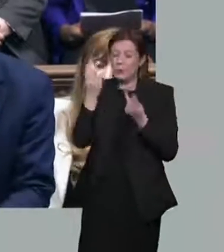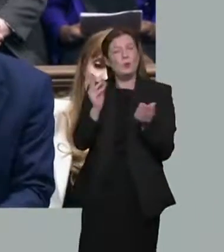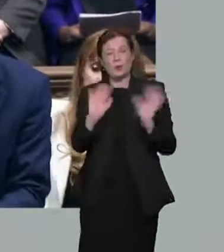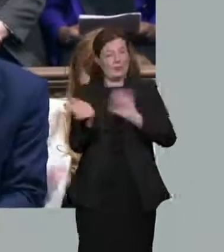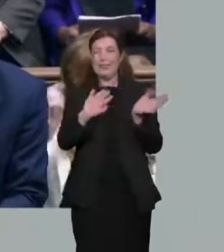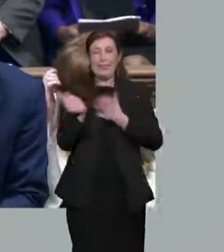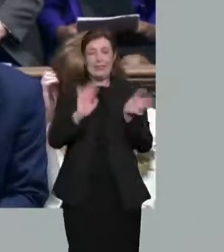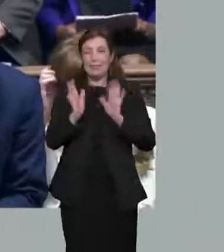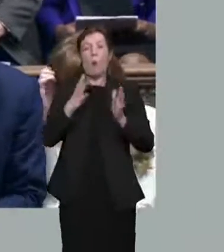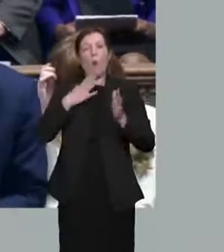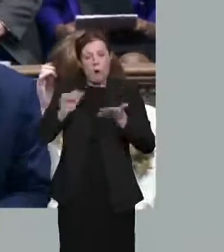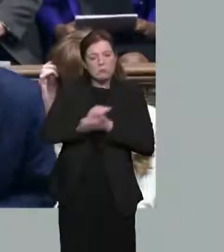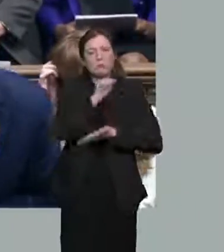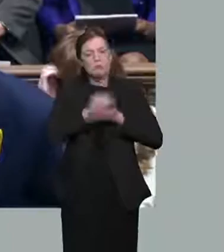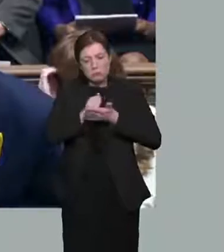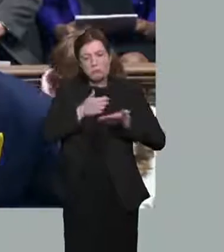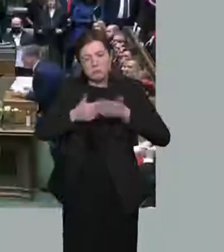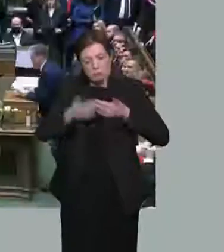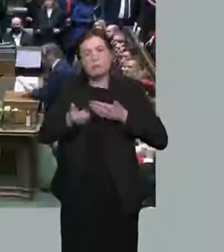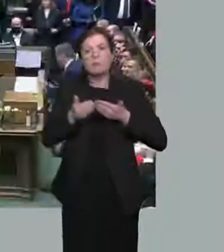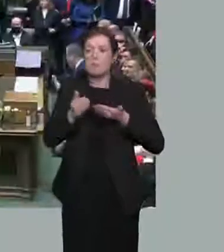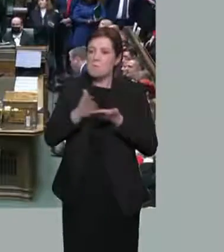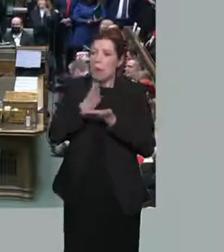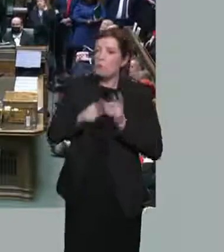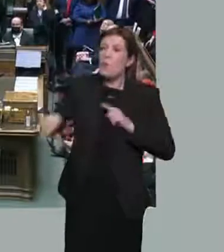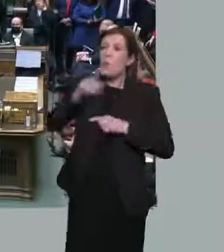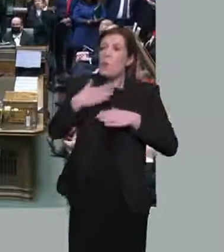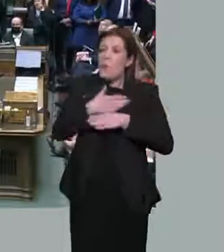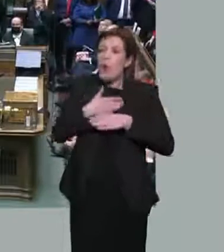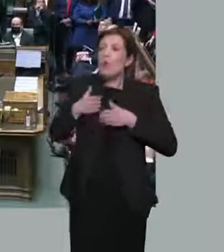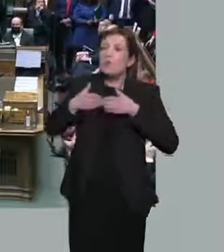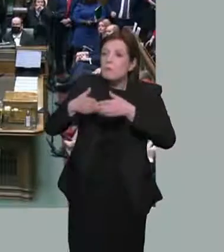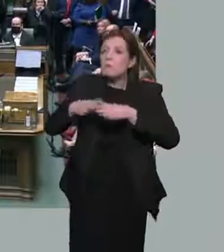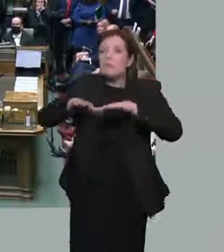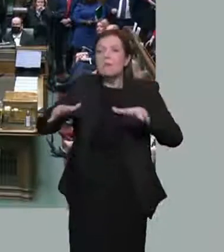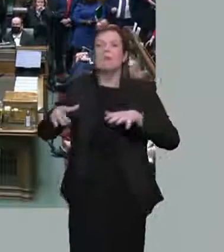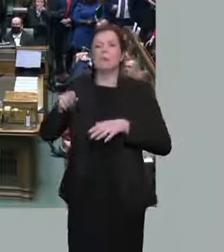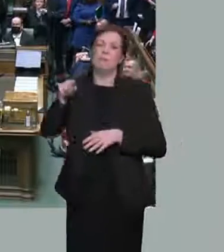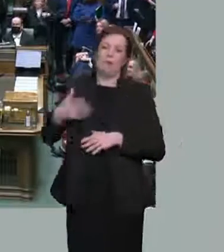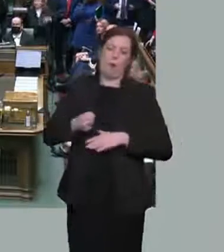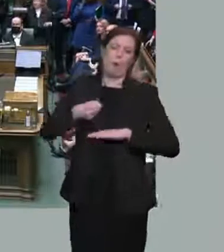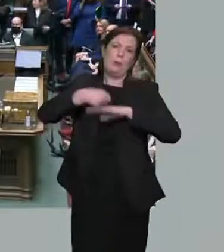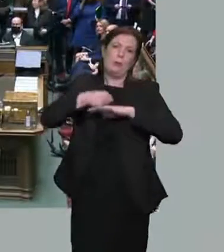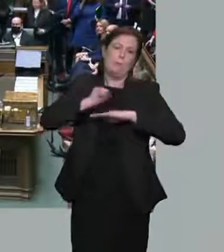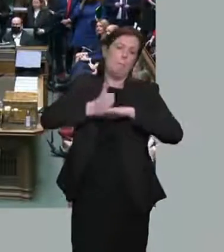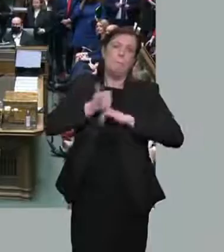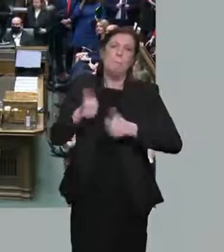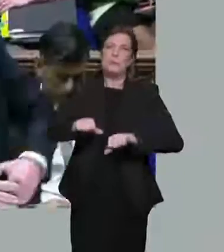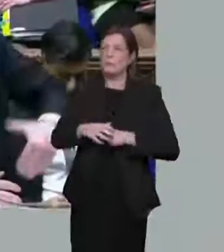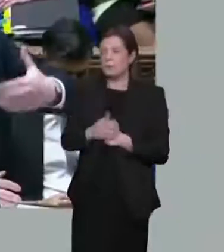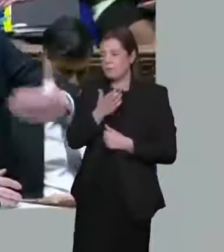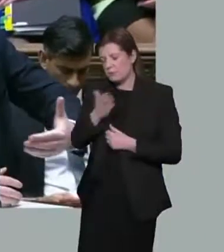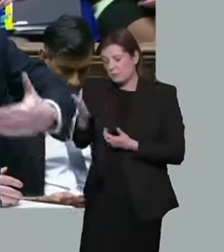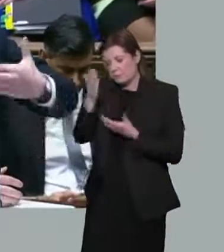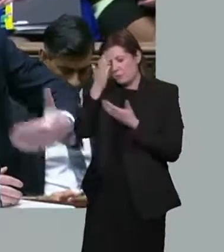So when will the Prime Minister fix that gap in the law? Mr. Speaker, with great humility, I must ask the right honourable gentleman